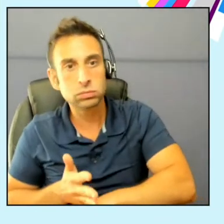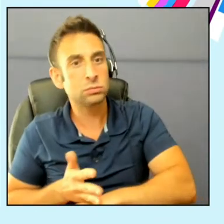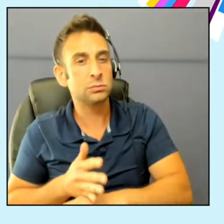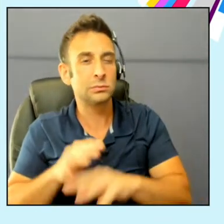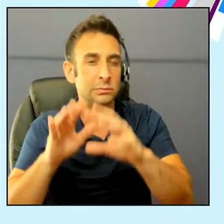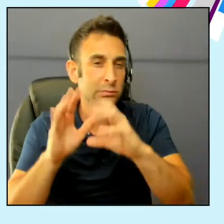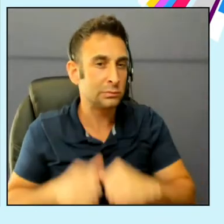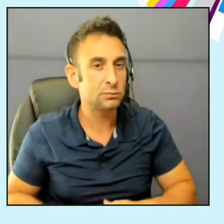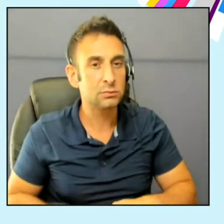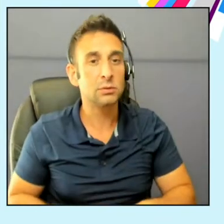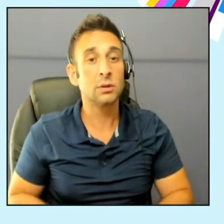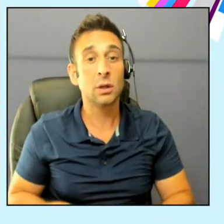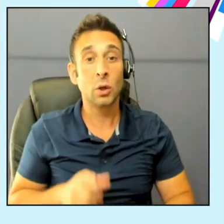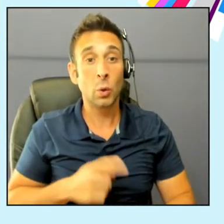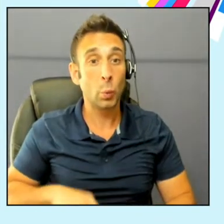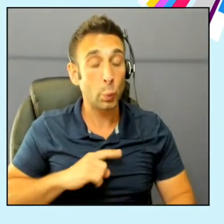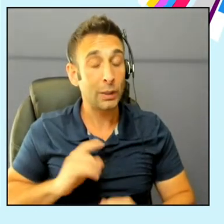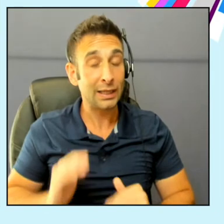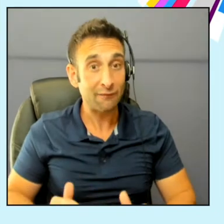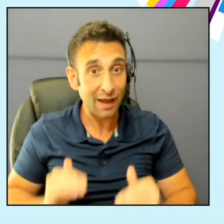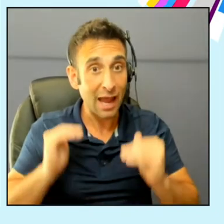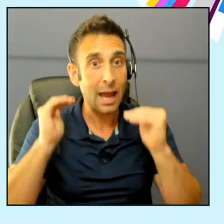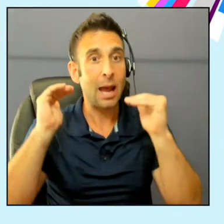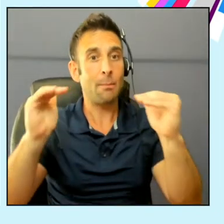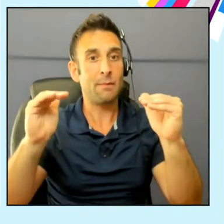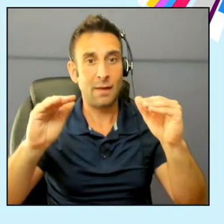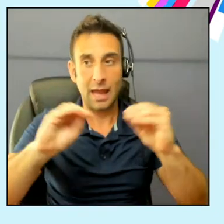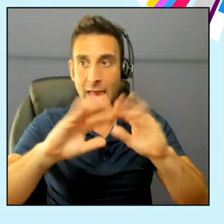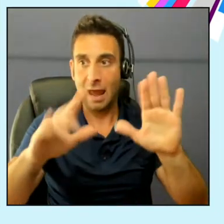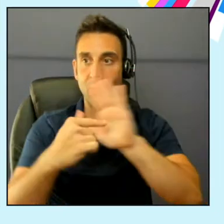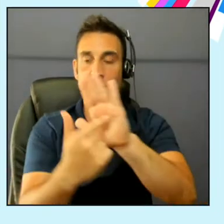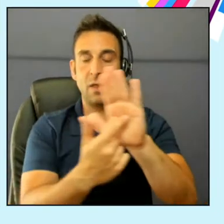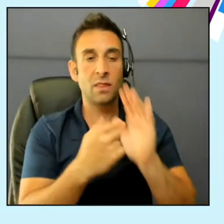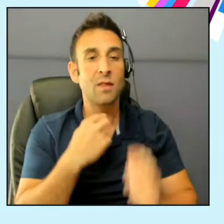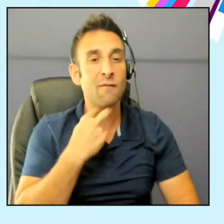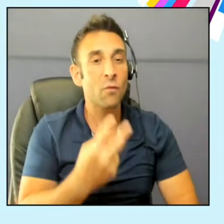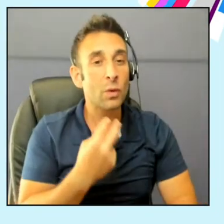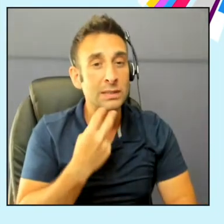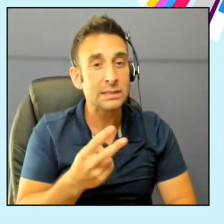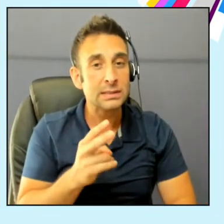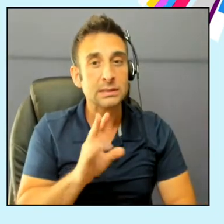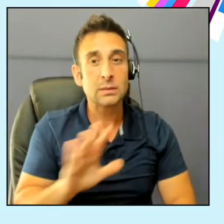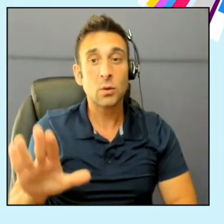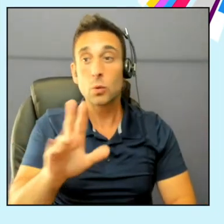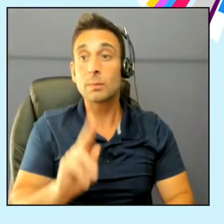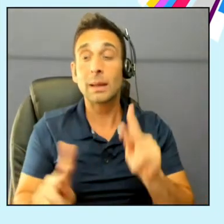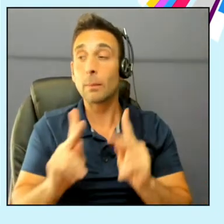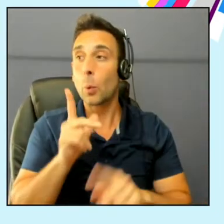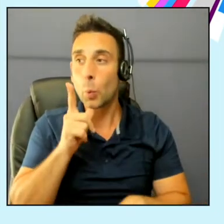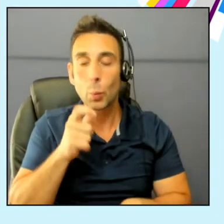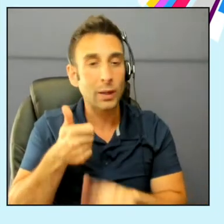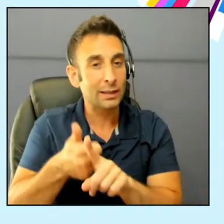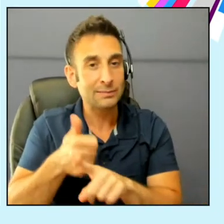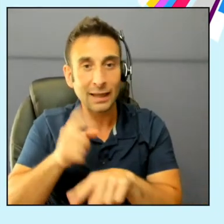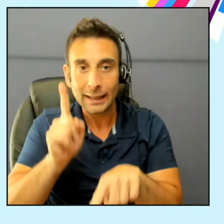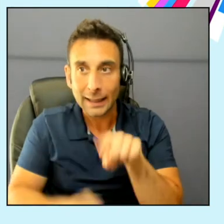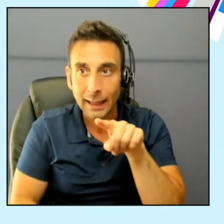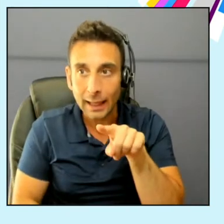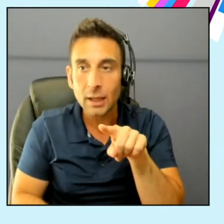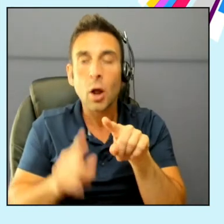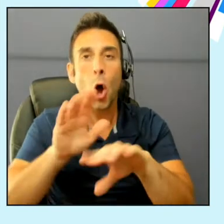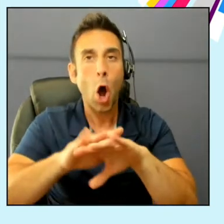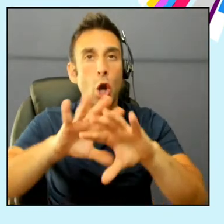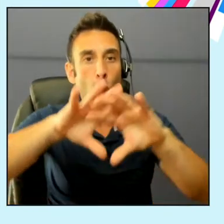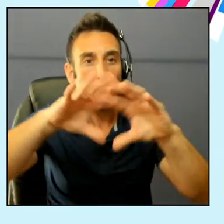do is elevate and amplify the voices, or those invisibilized voices, to the global level.